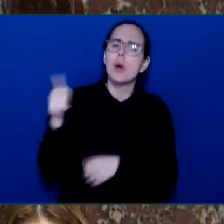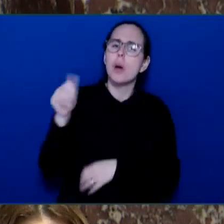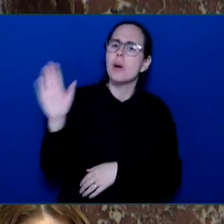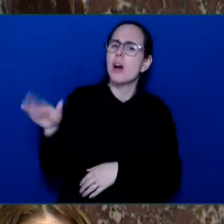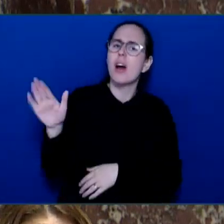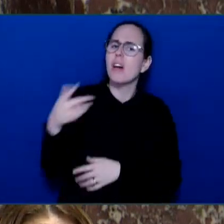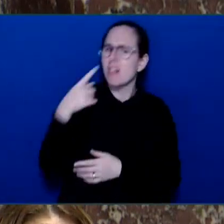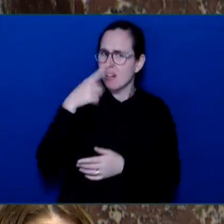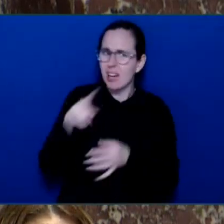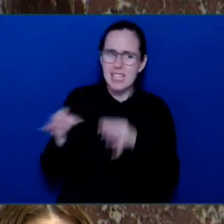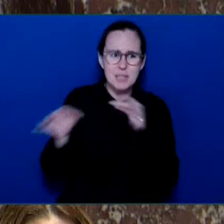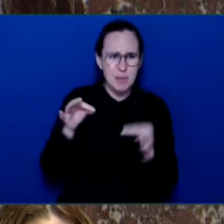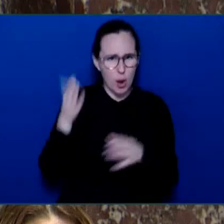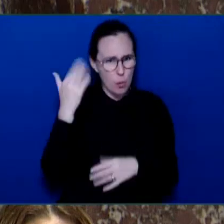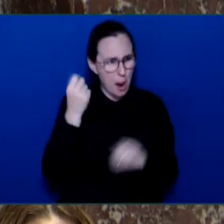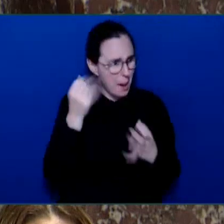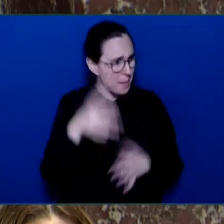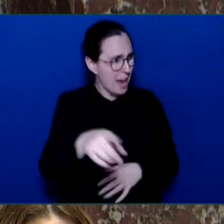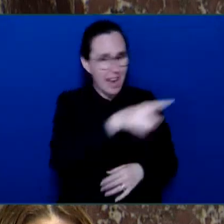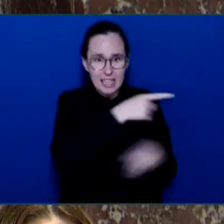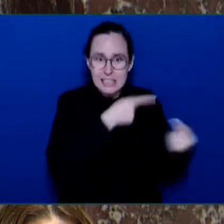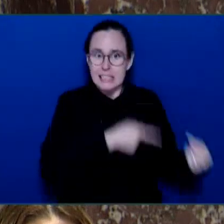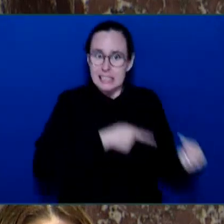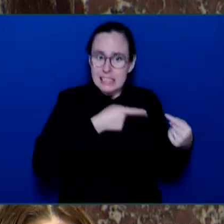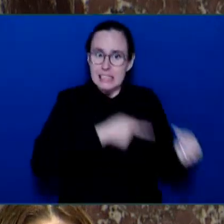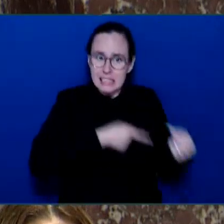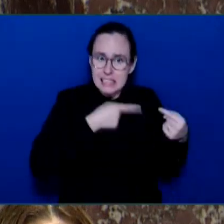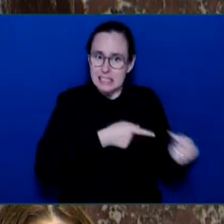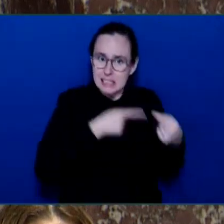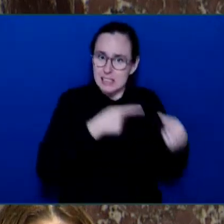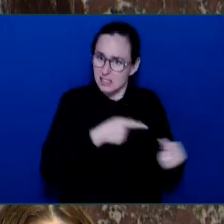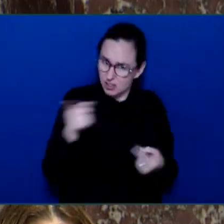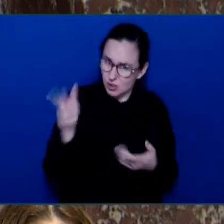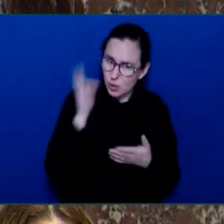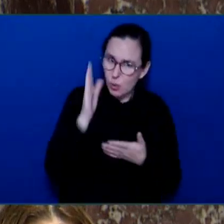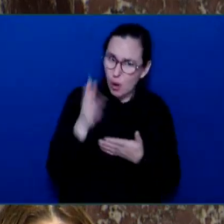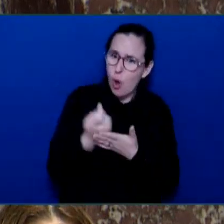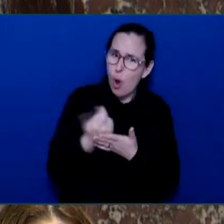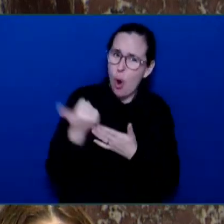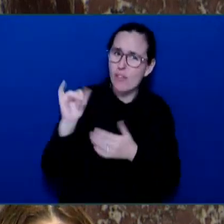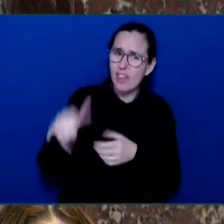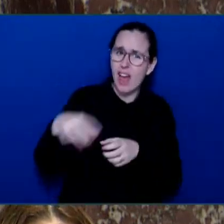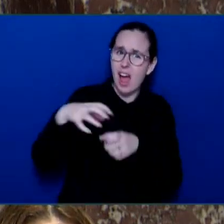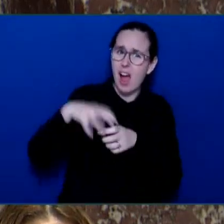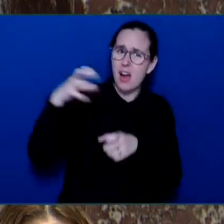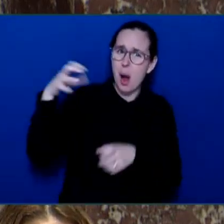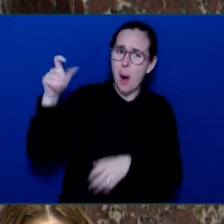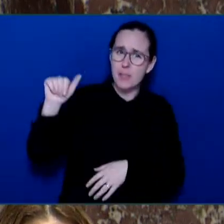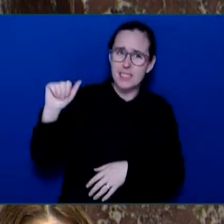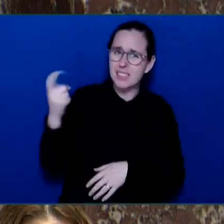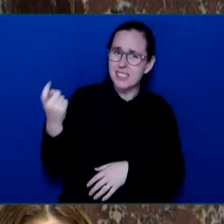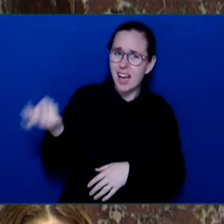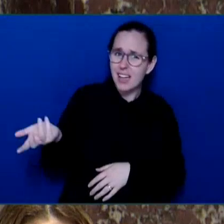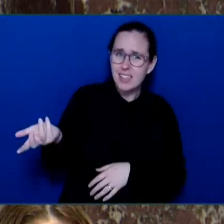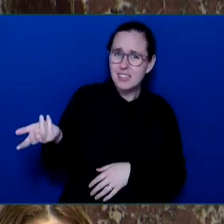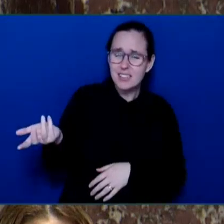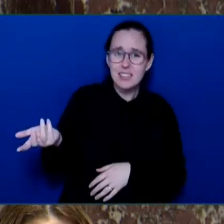that is taxing 2 chickens out of every family's pot every single time they go to fill up the tank of gas?